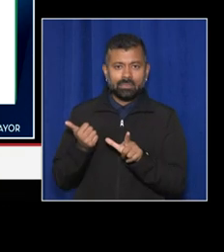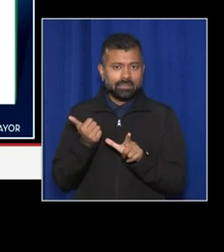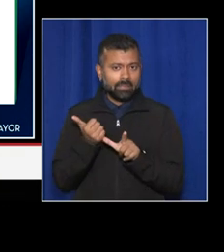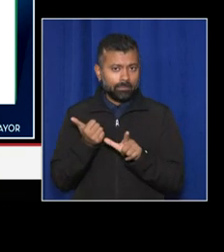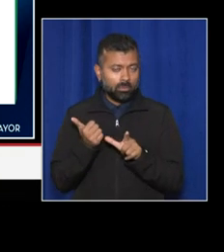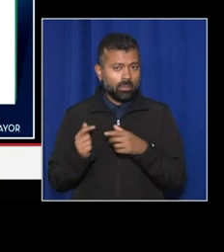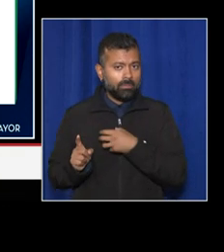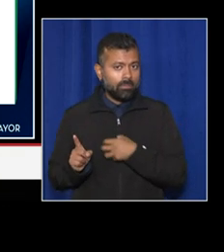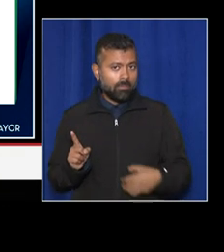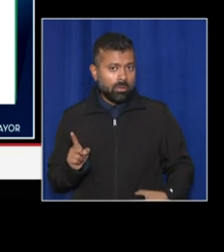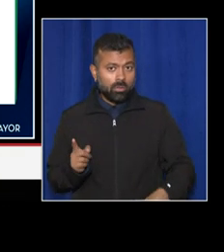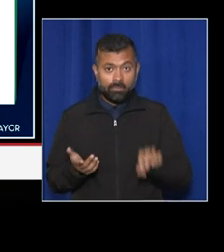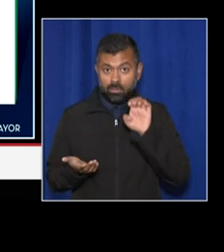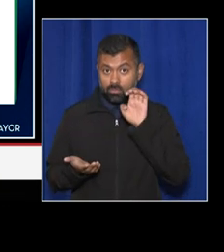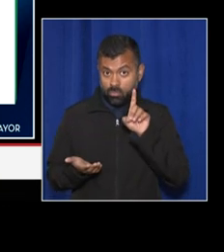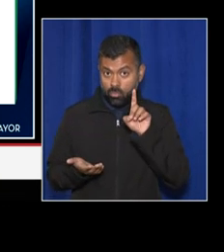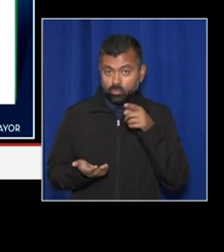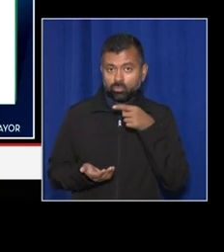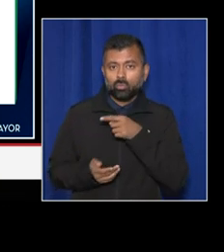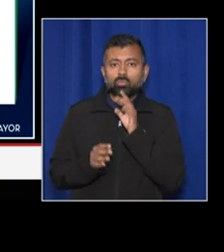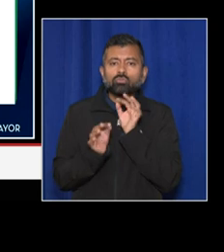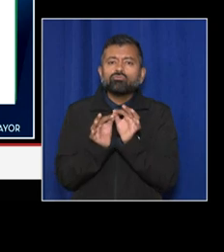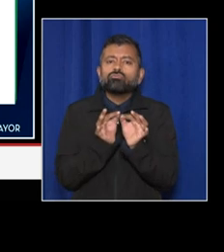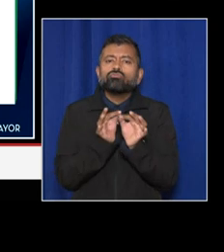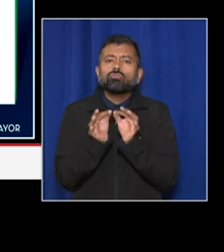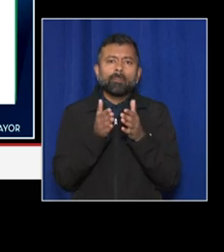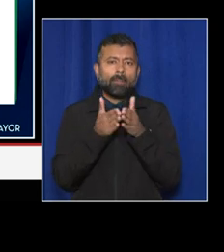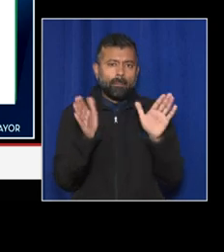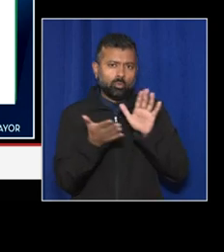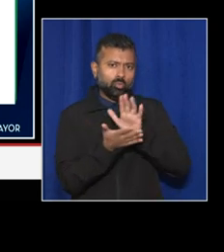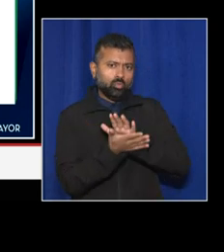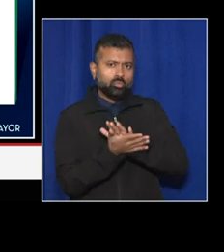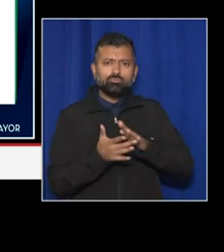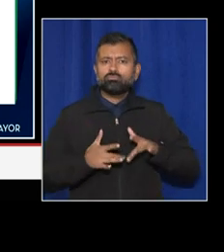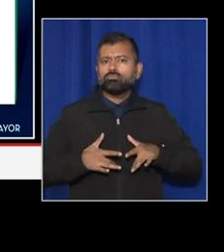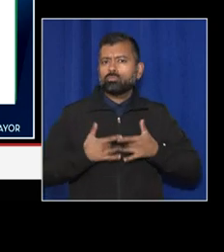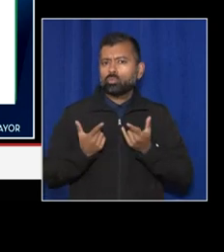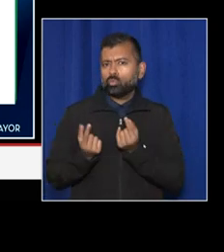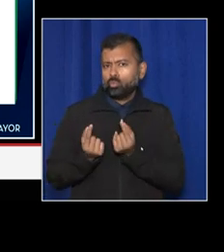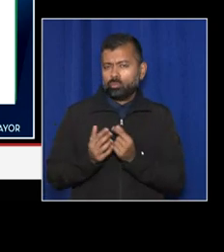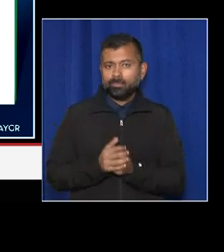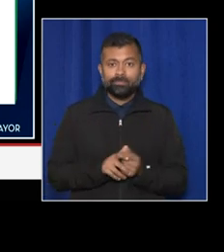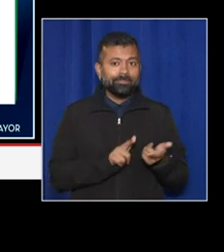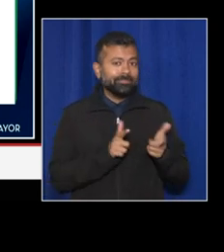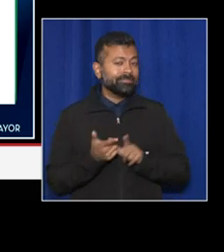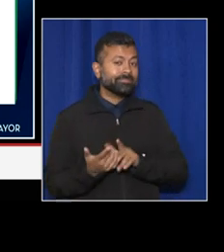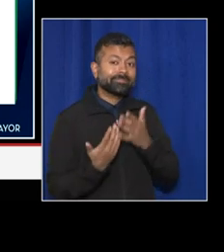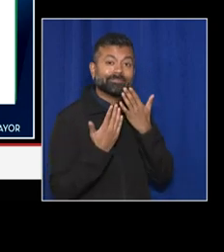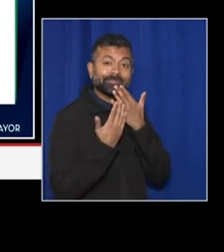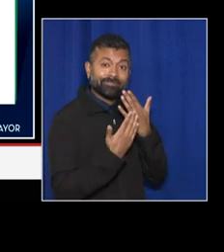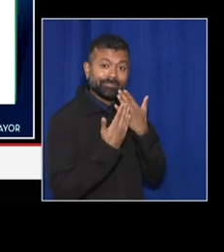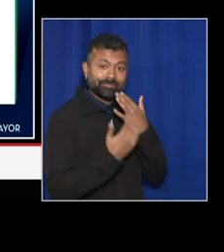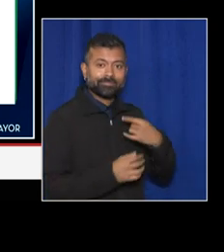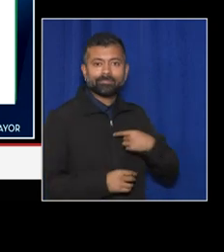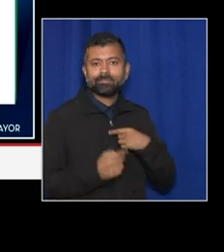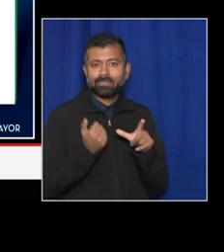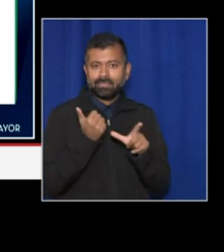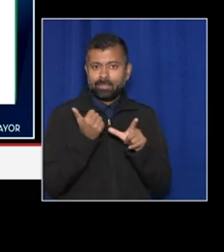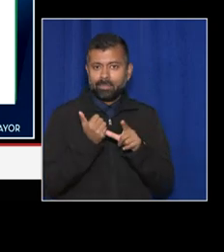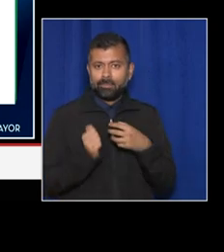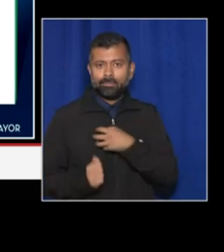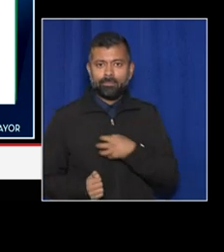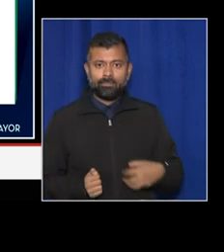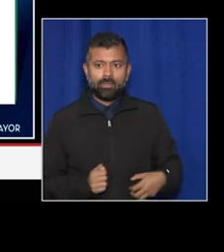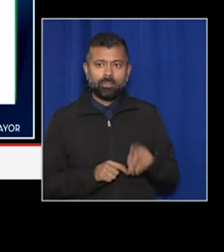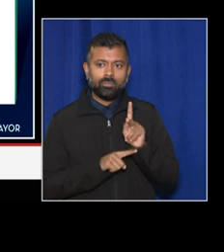around schools and education. Thanks, Kevin. My name is Paul Kine. I'm the Deputy Mayor for Education. And for those workers who